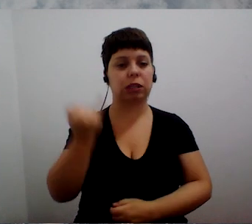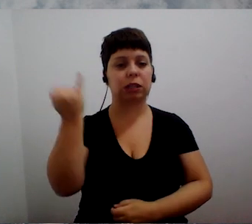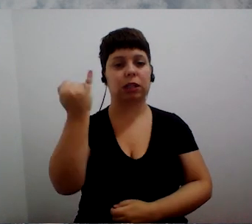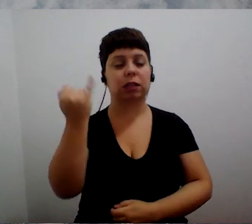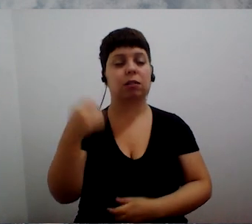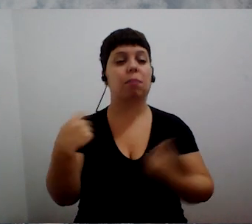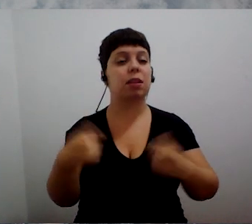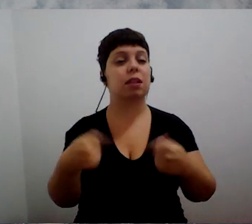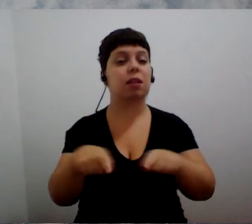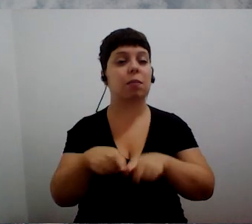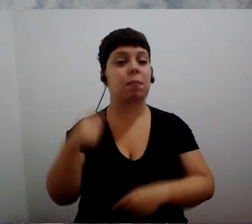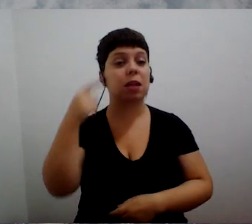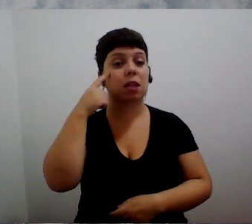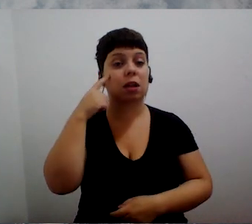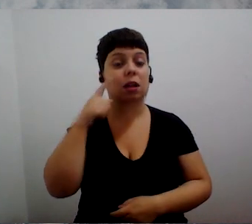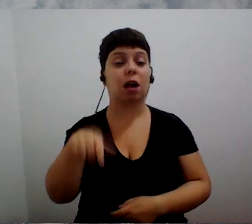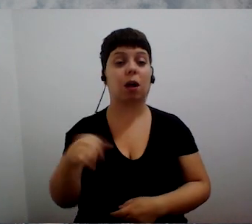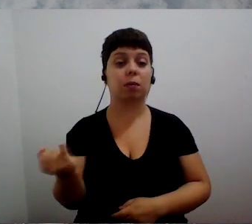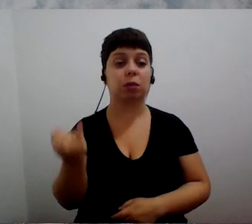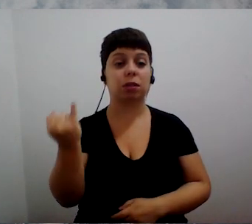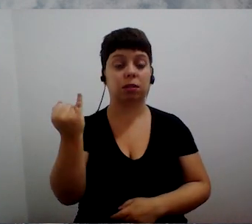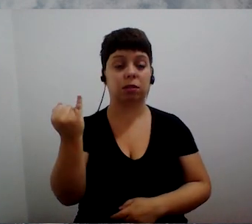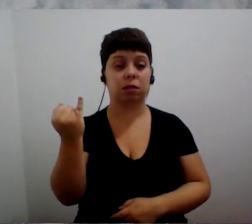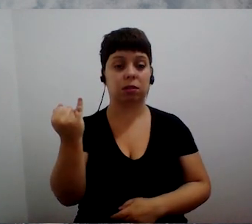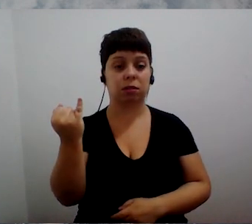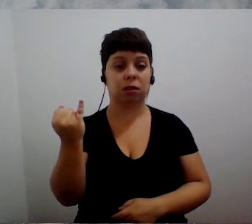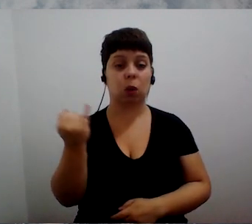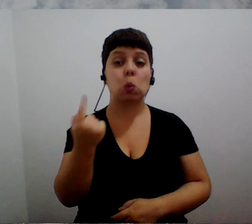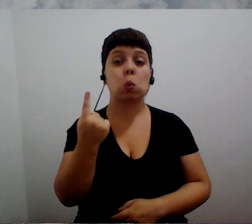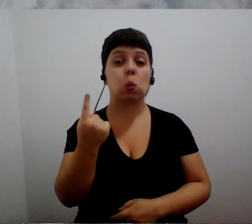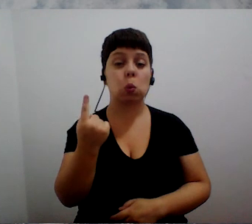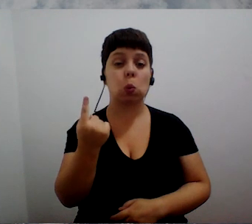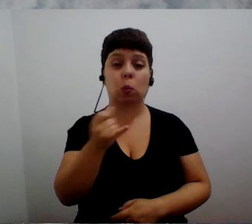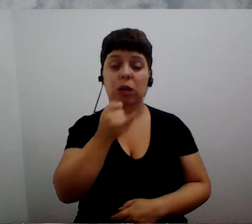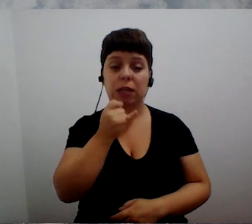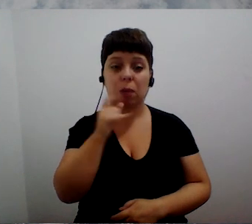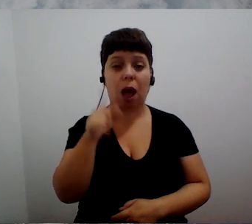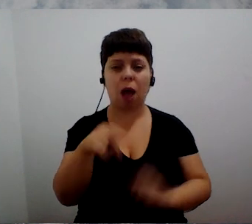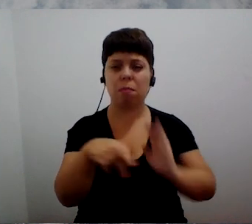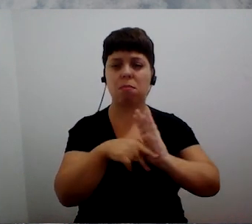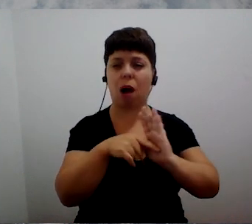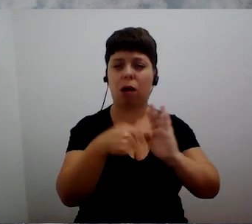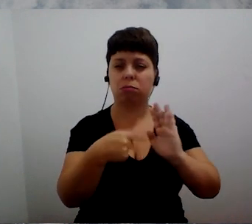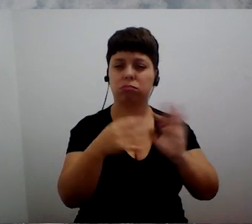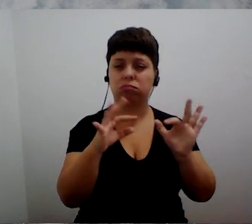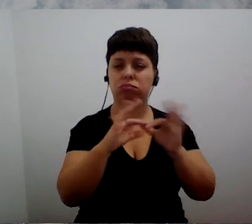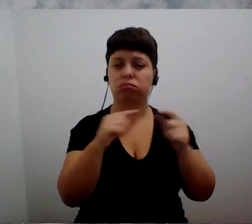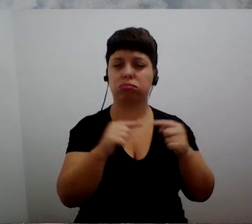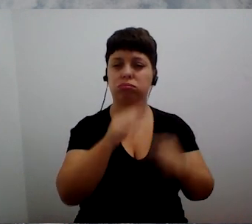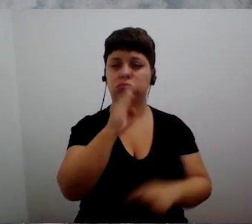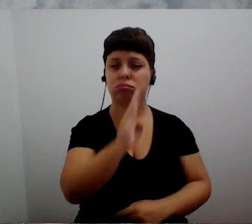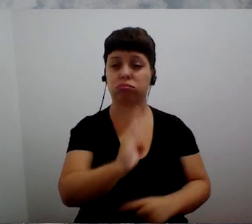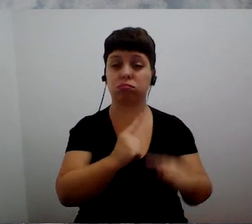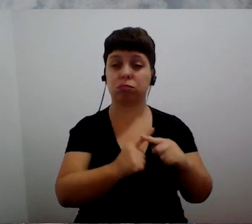agreements, view of future, it's important. And we need to also consider some important aspects. One of